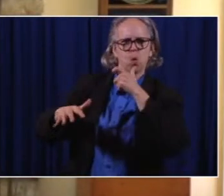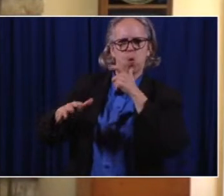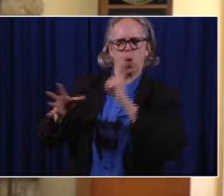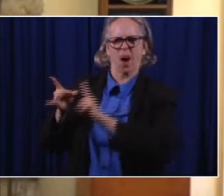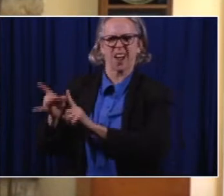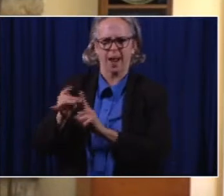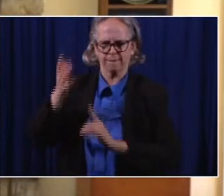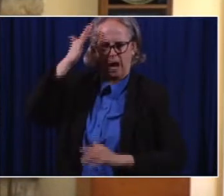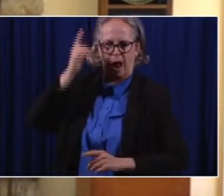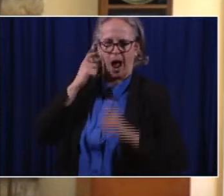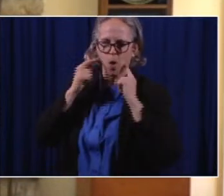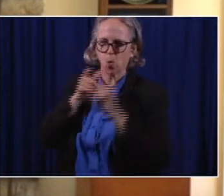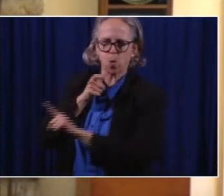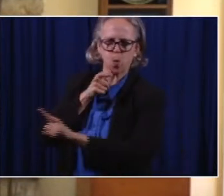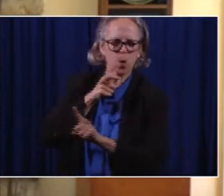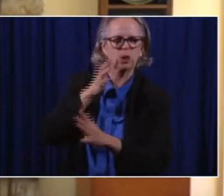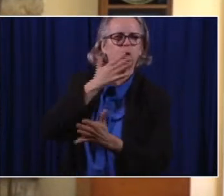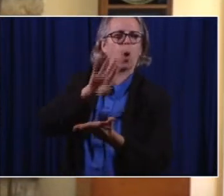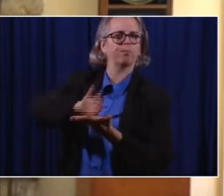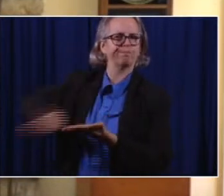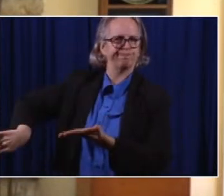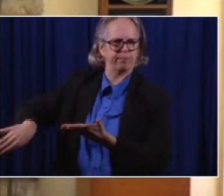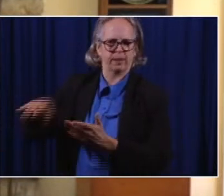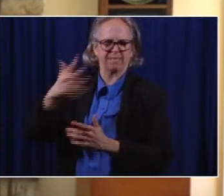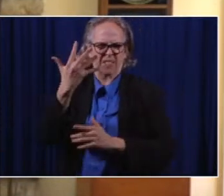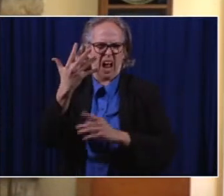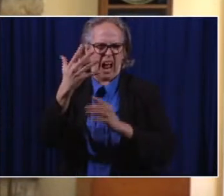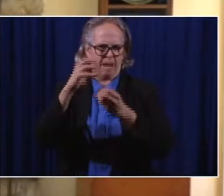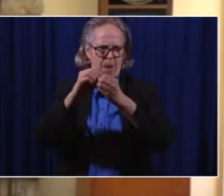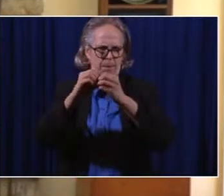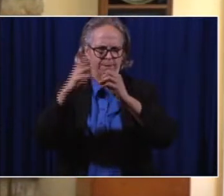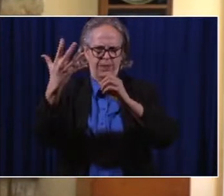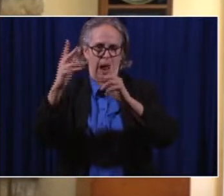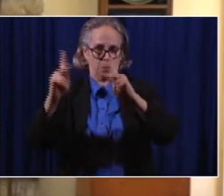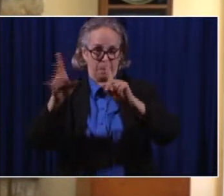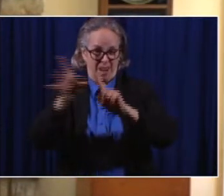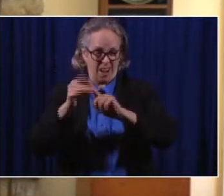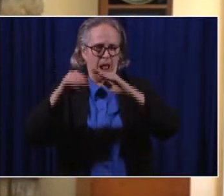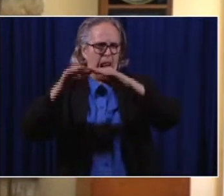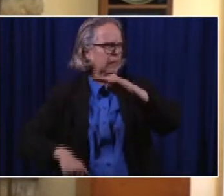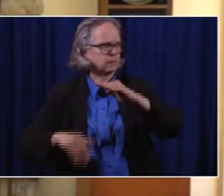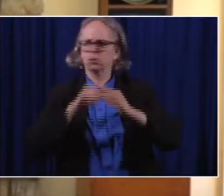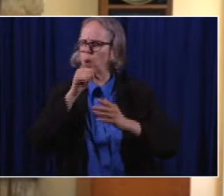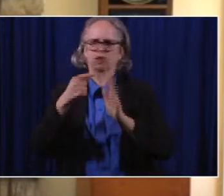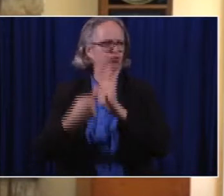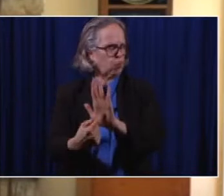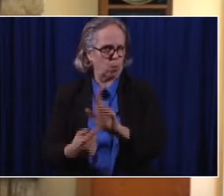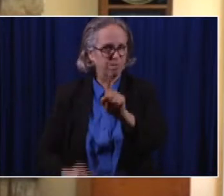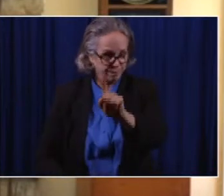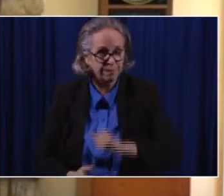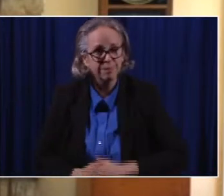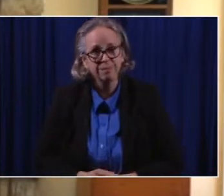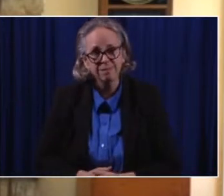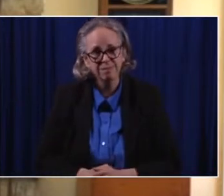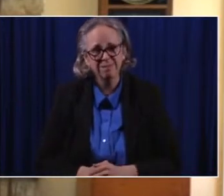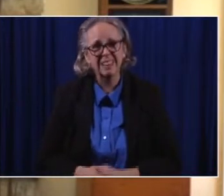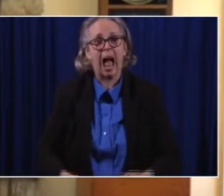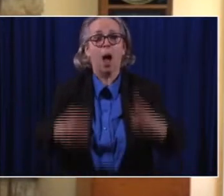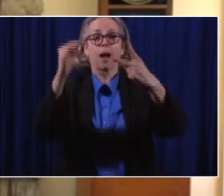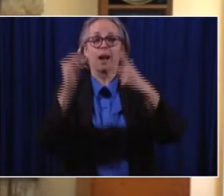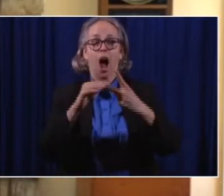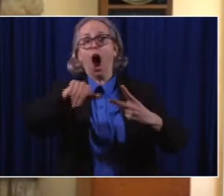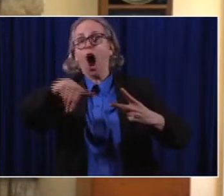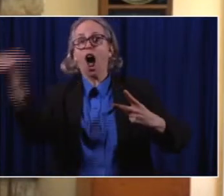A new flu dashboard that will be on the Department of Health website. This dashboard expands statewide seasonal